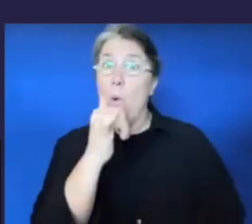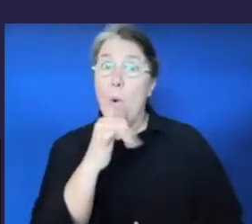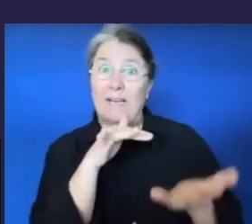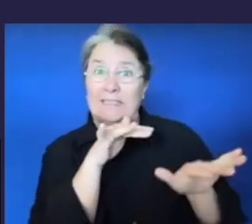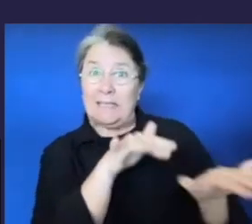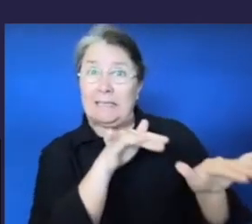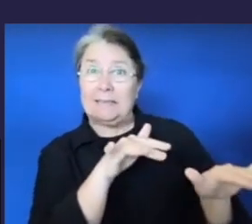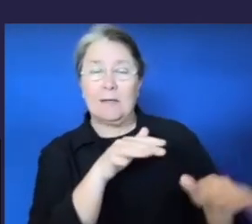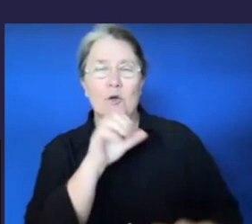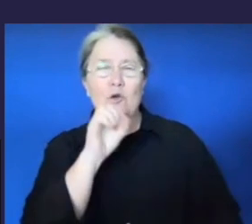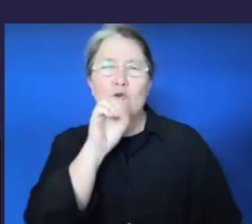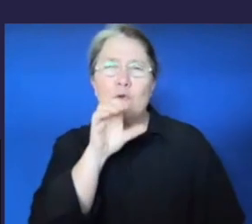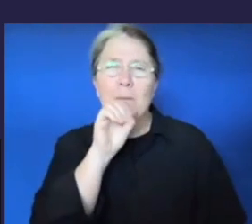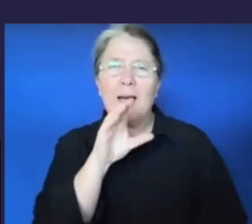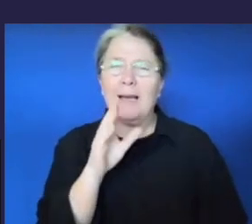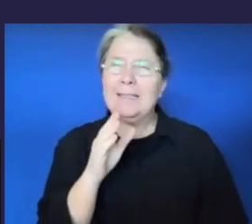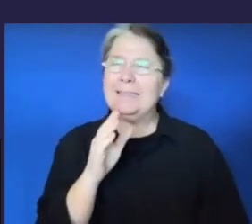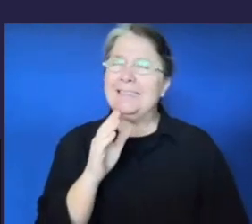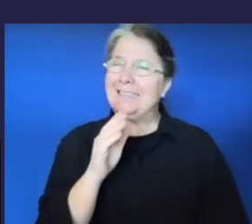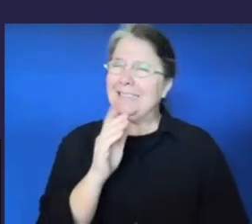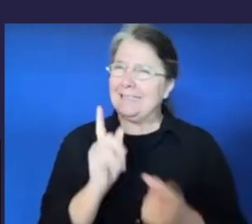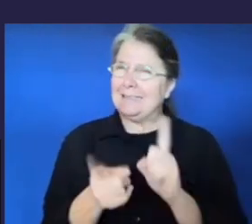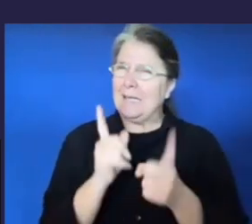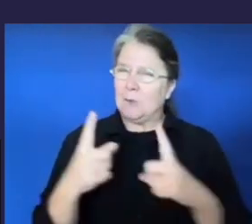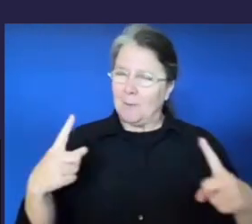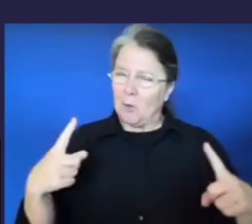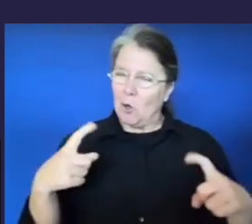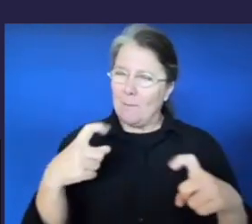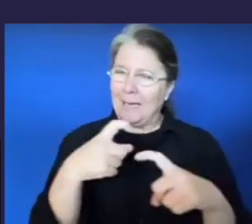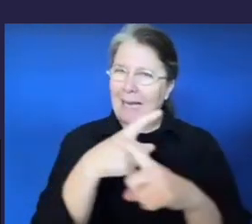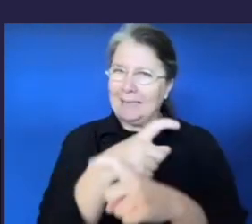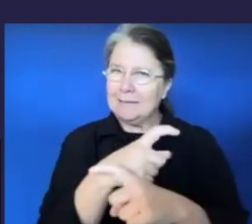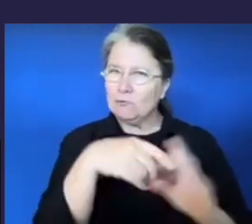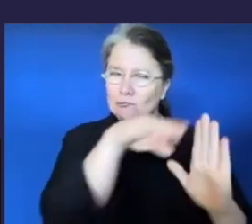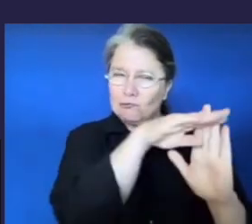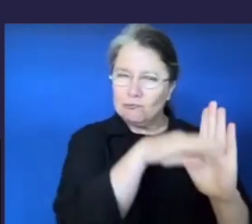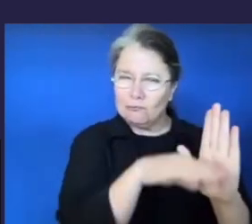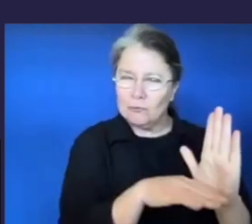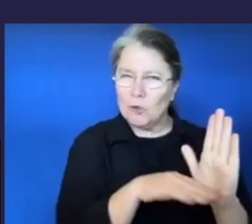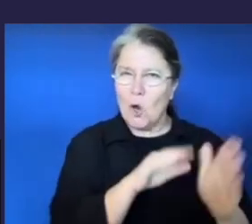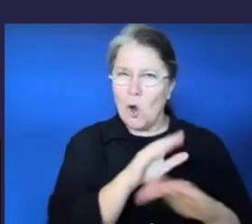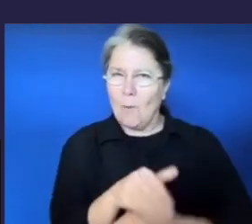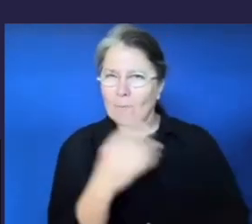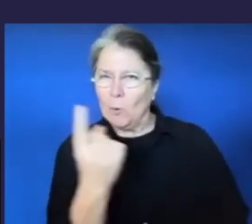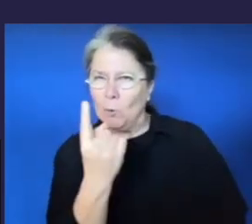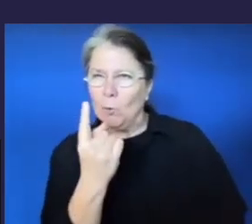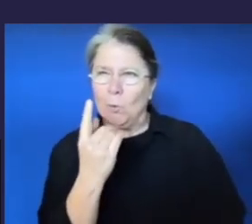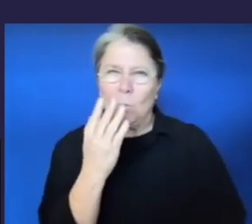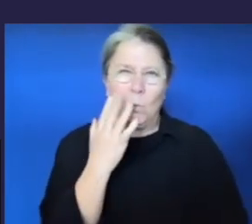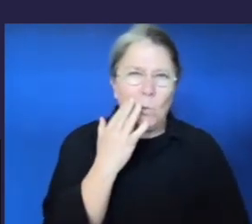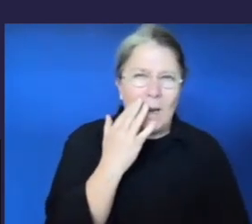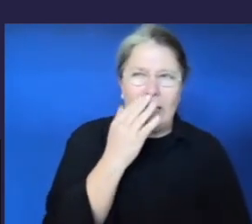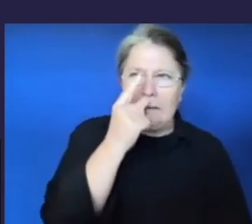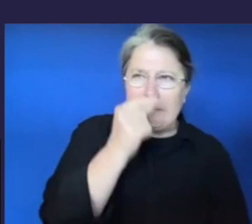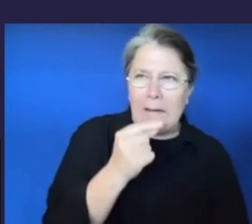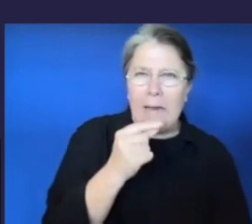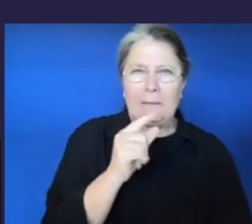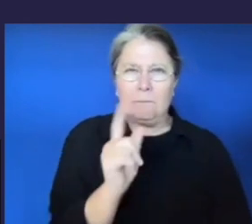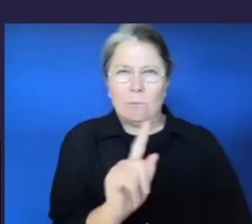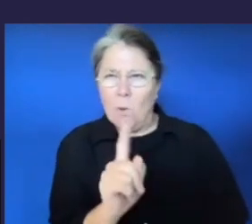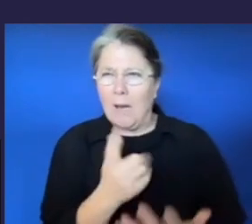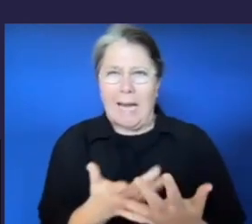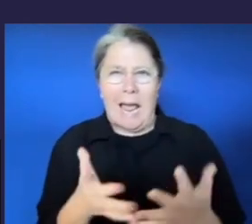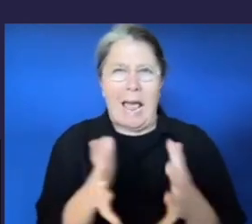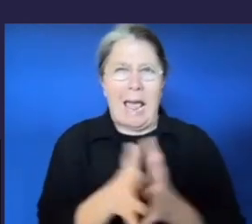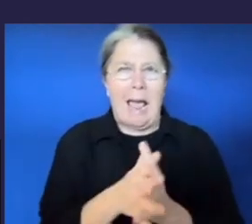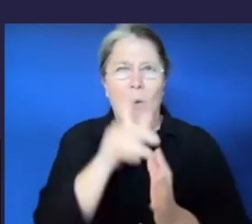invariably unwritten and sometimes complicated rules about when, who, what, how, that govern joking at the